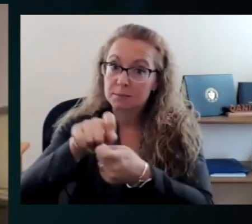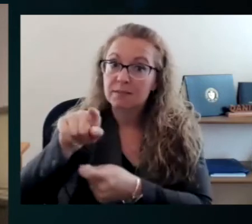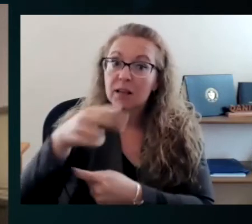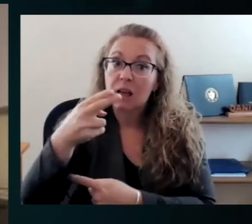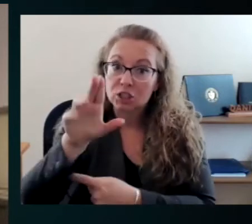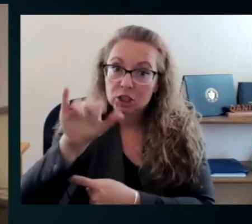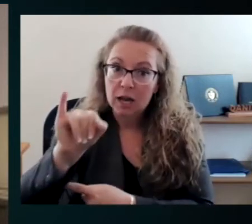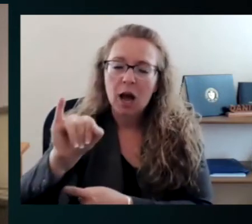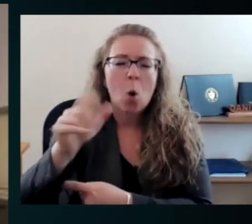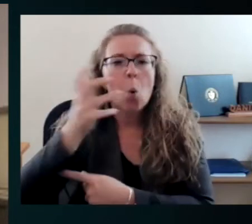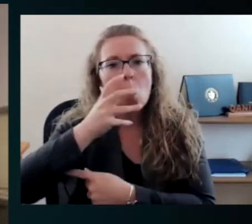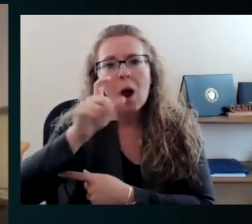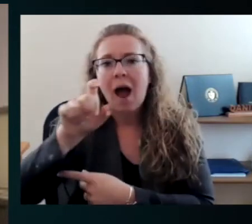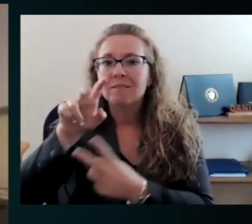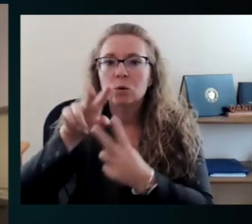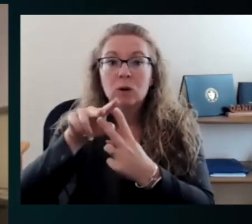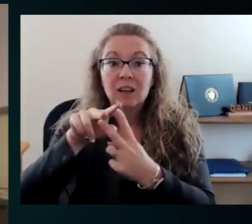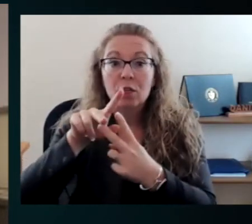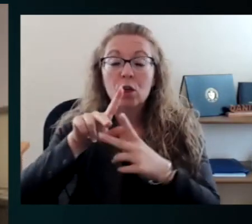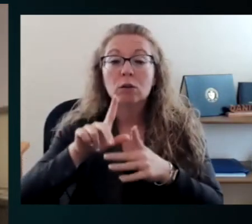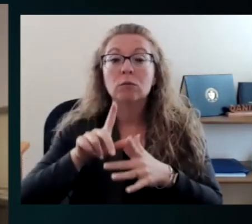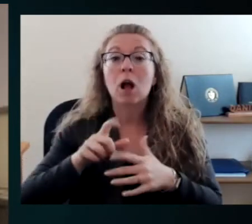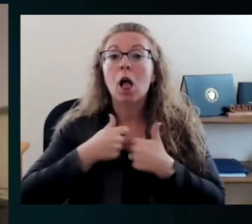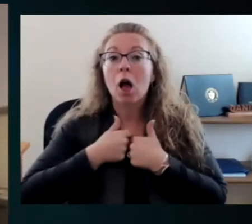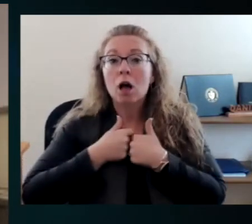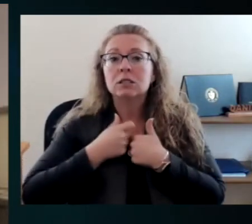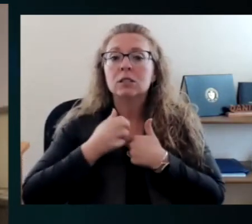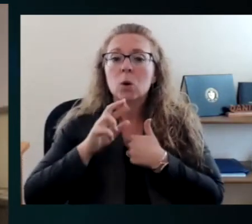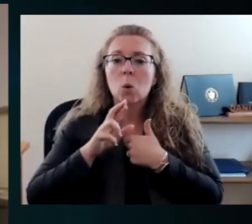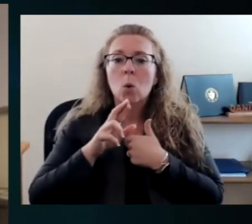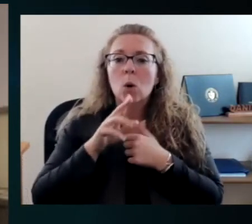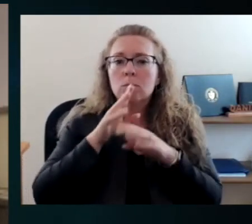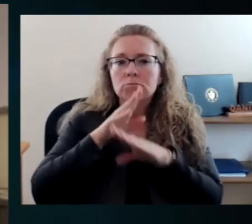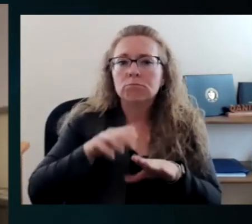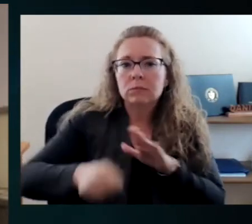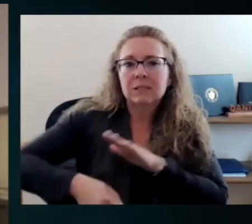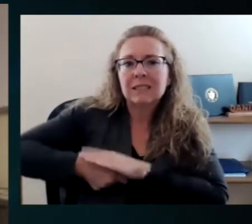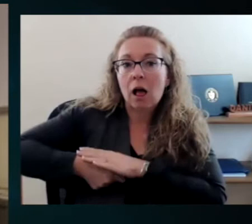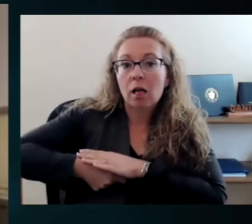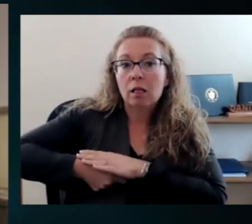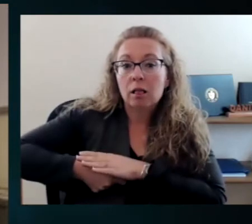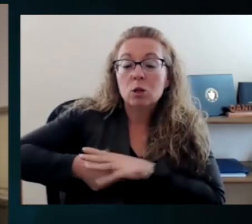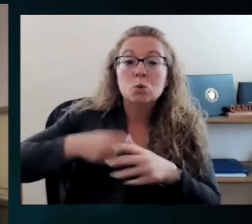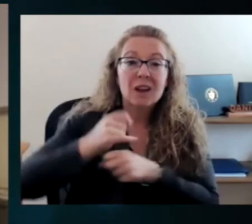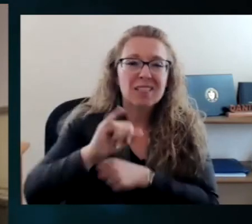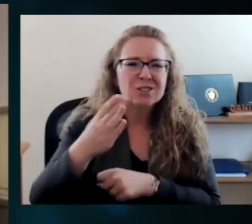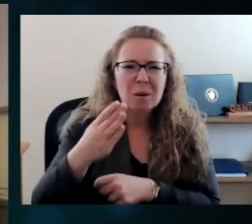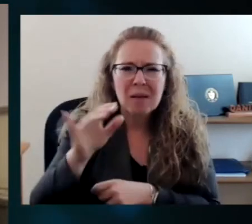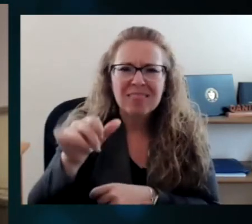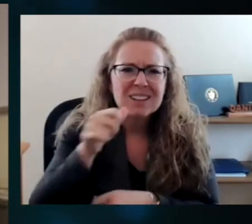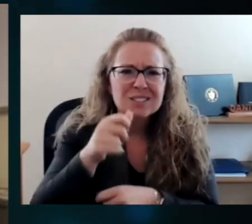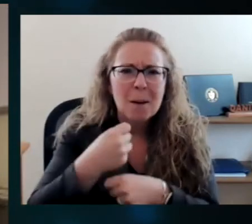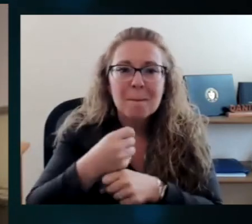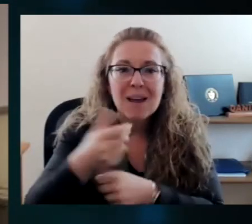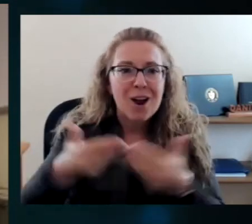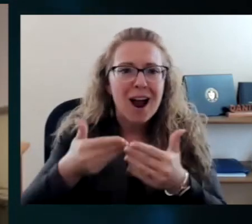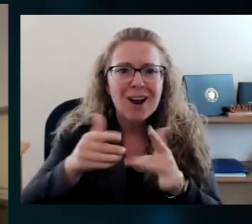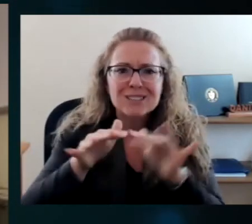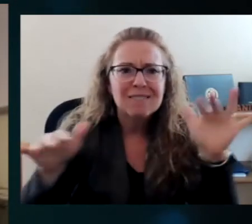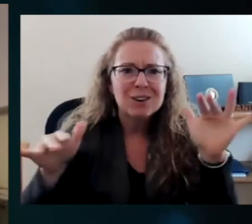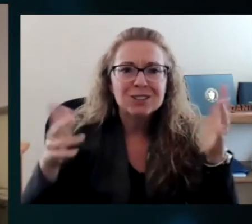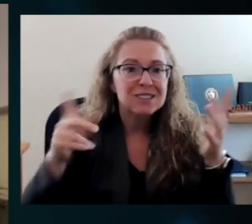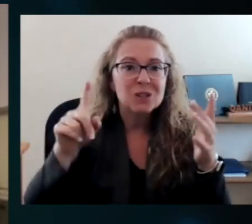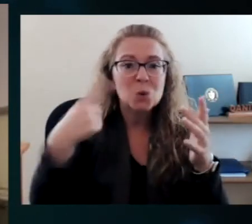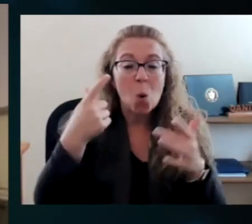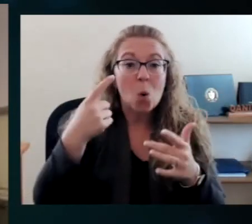either closeted or stealth to get the job, which is, by the way, not diversifying our hiring process. It's only diversifying our hiring process if you can get a job